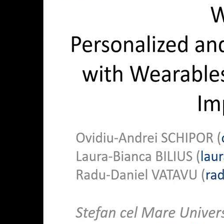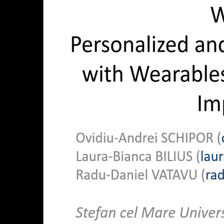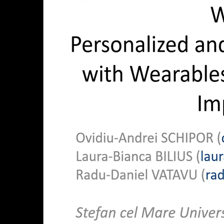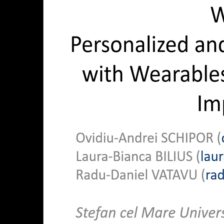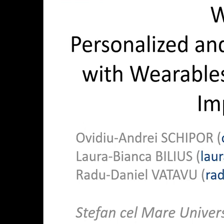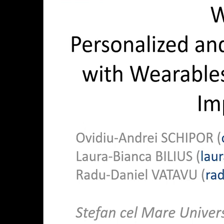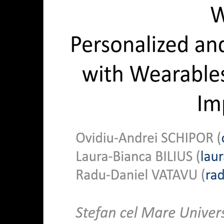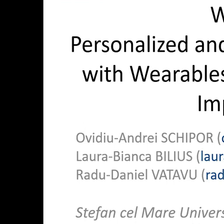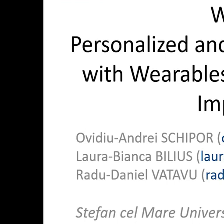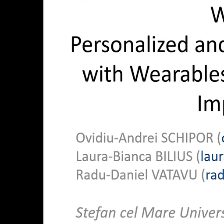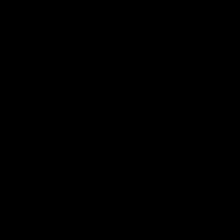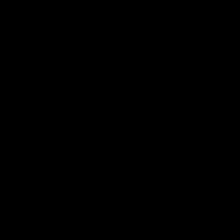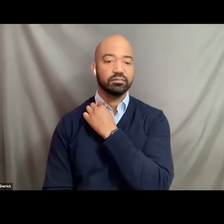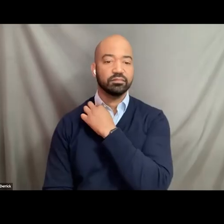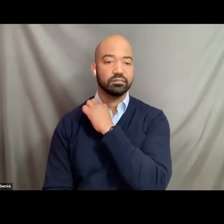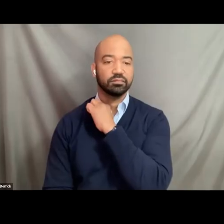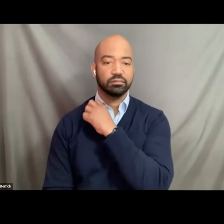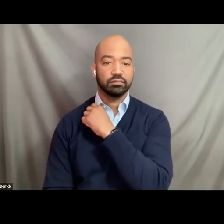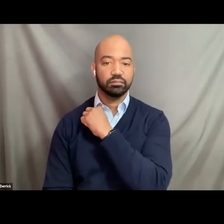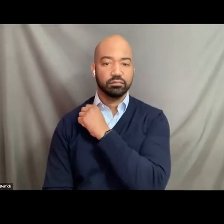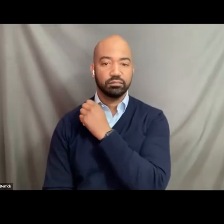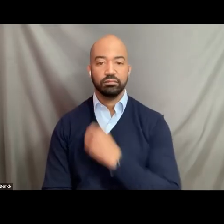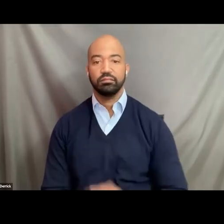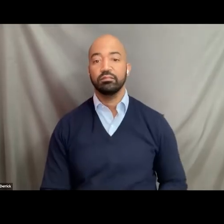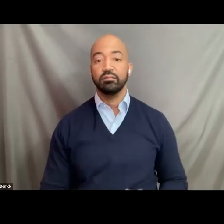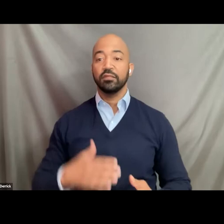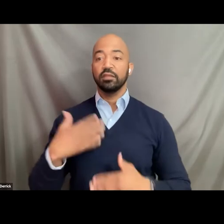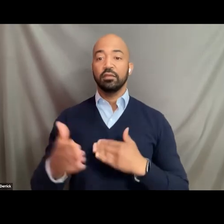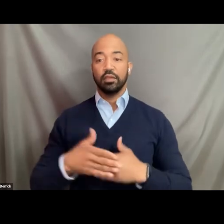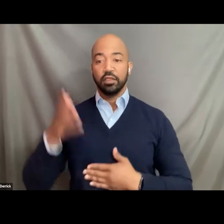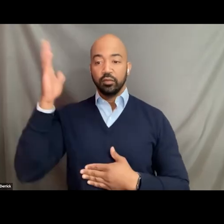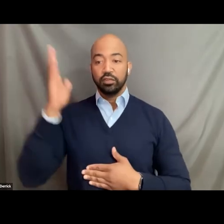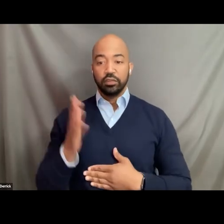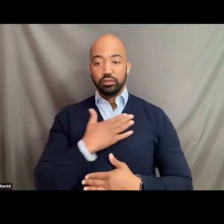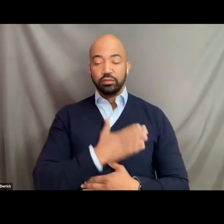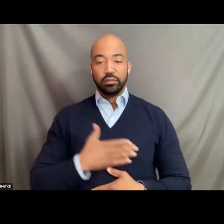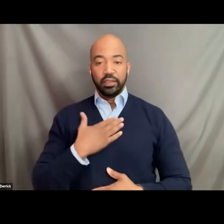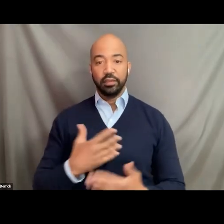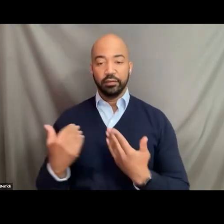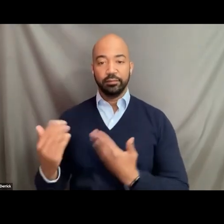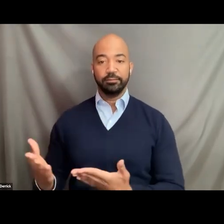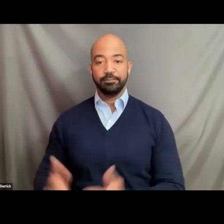Okay, so can we have the next presenters, please?